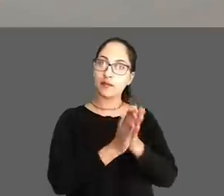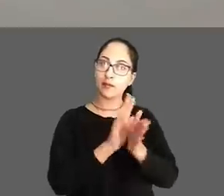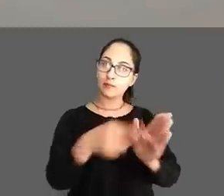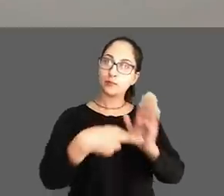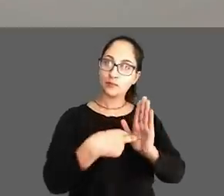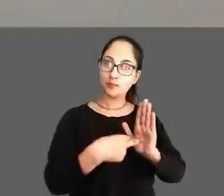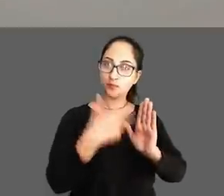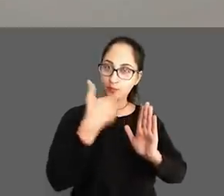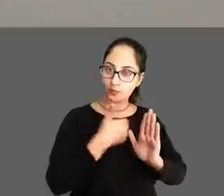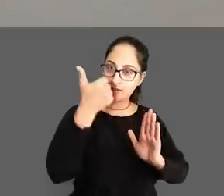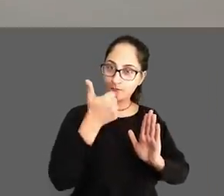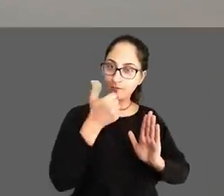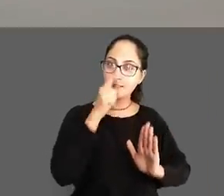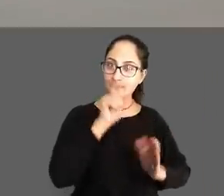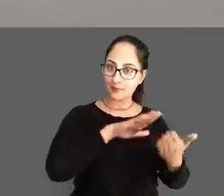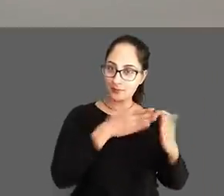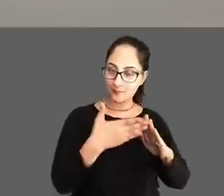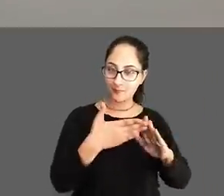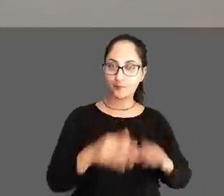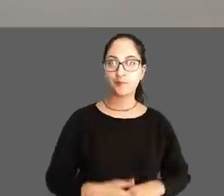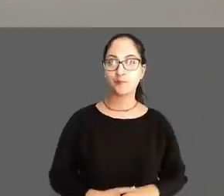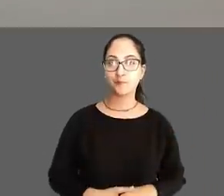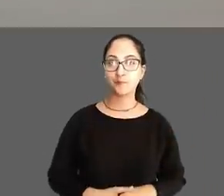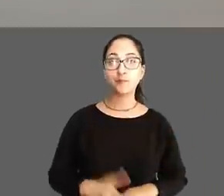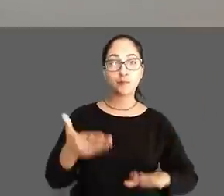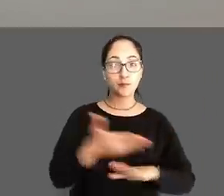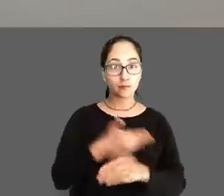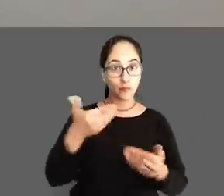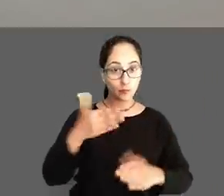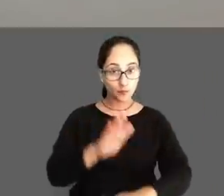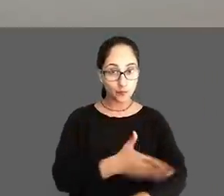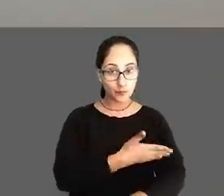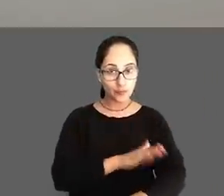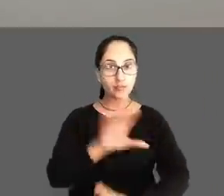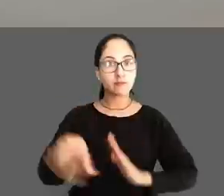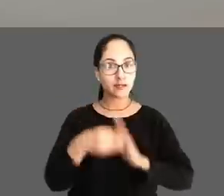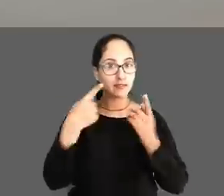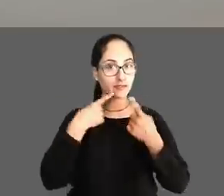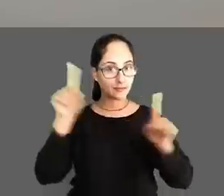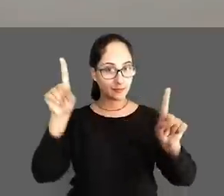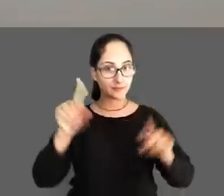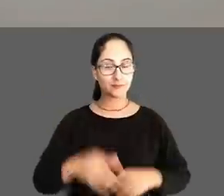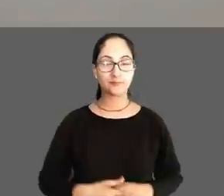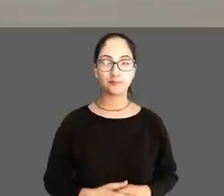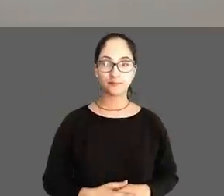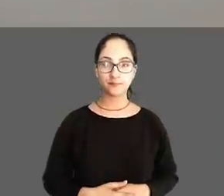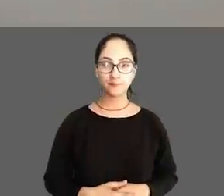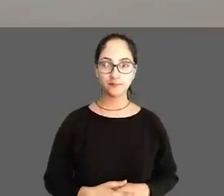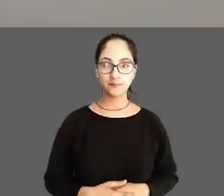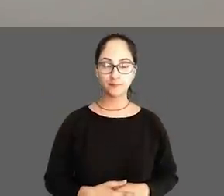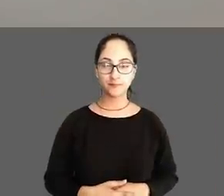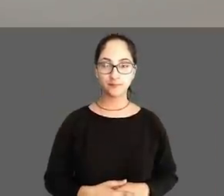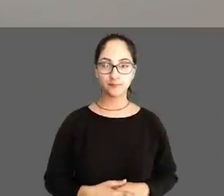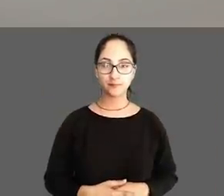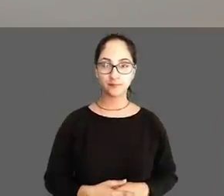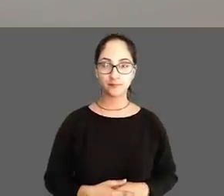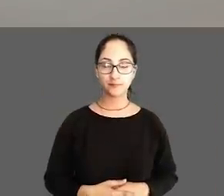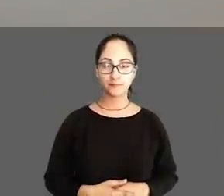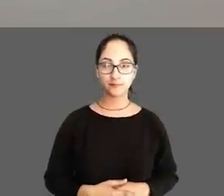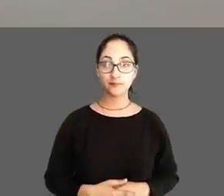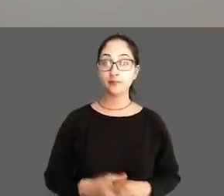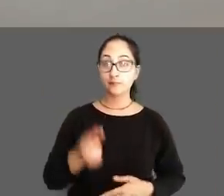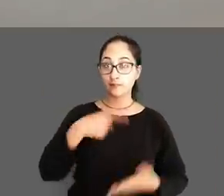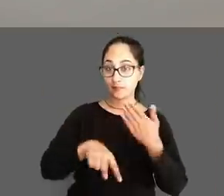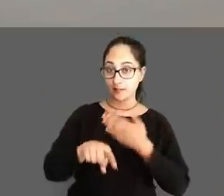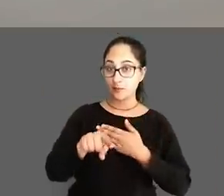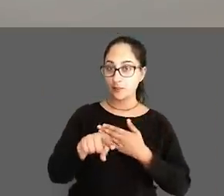faith. Before we move to our beloved musical expressions, a couple of announcements. Be sure to